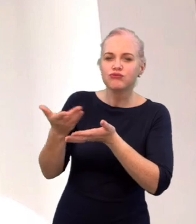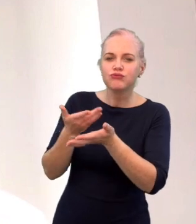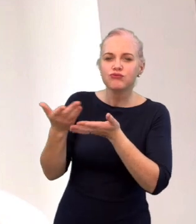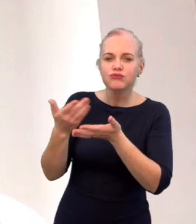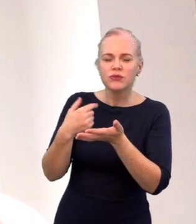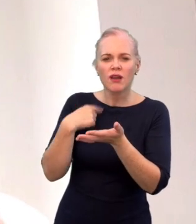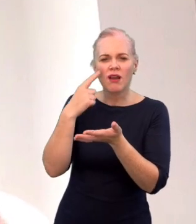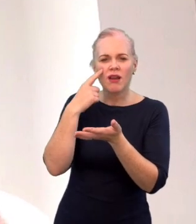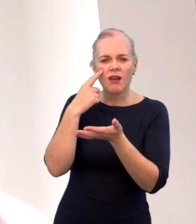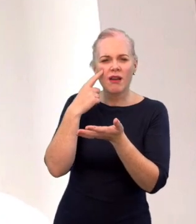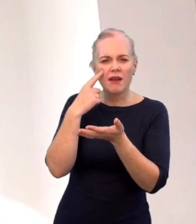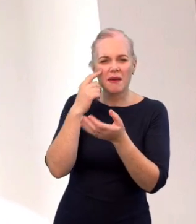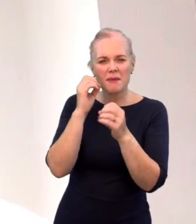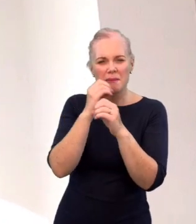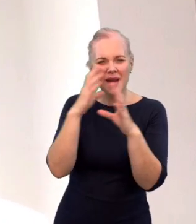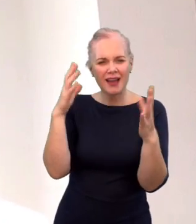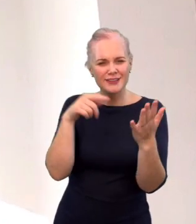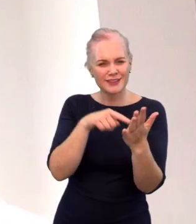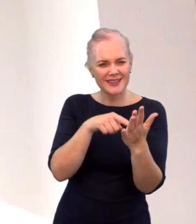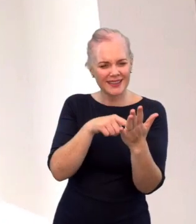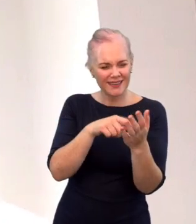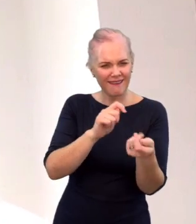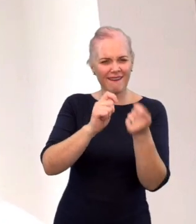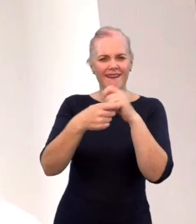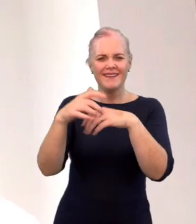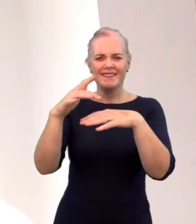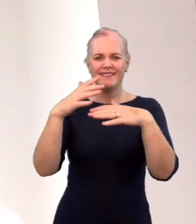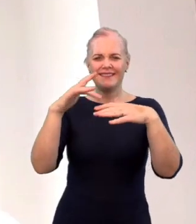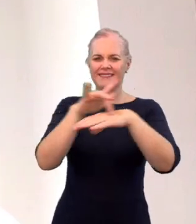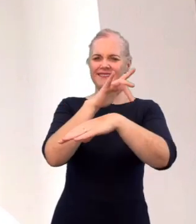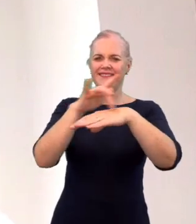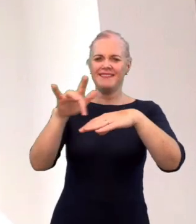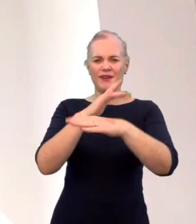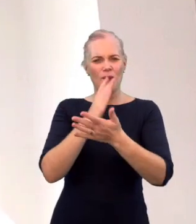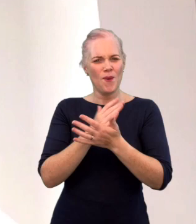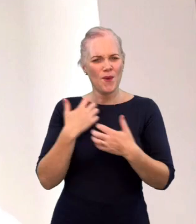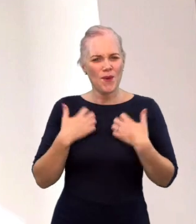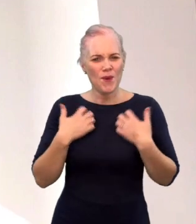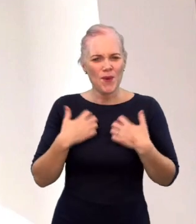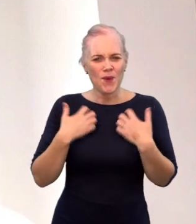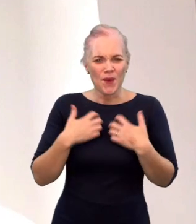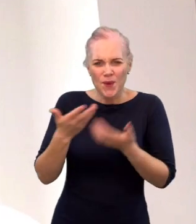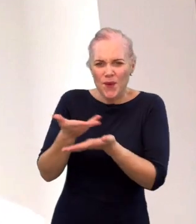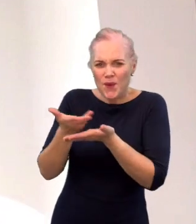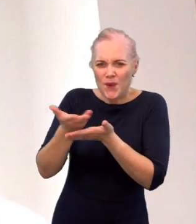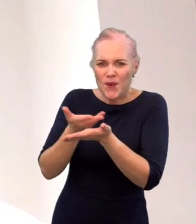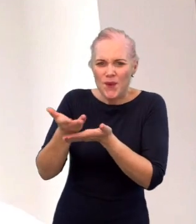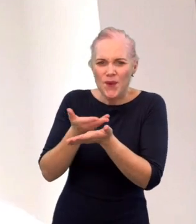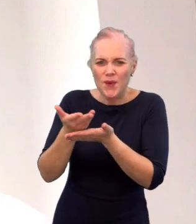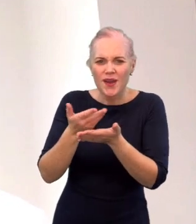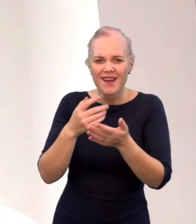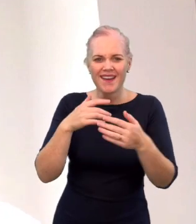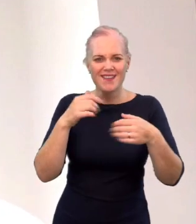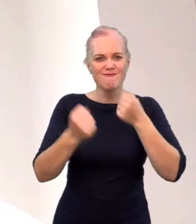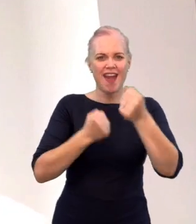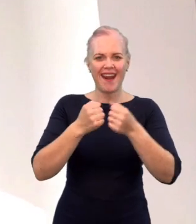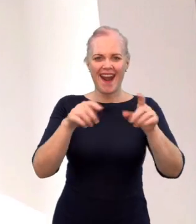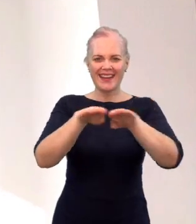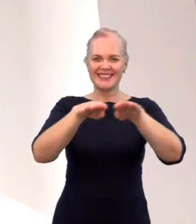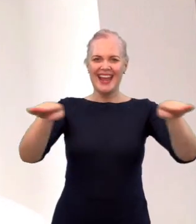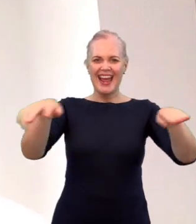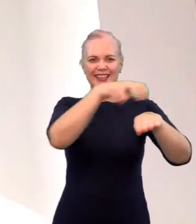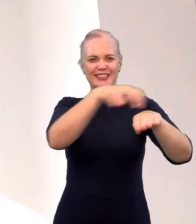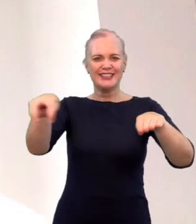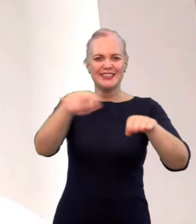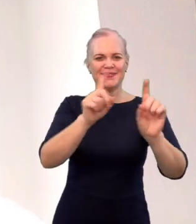director, and I was sort of saying, oh, I can really imagine this being like really physical and stuff. And we were sort of getting quite excited about like, yeah, what the running